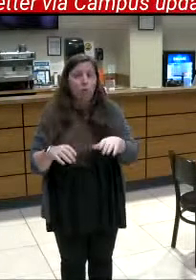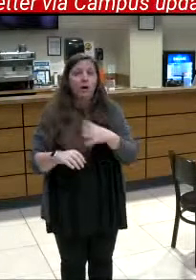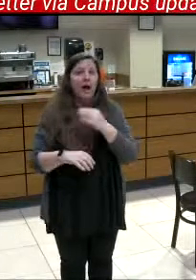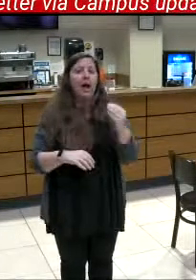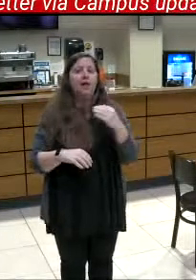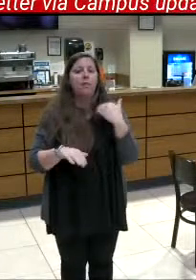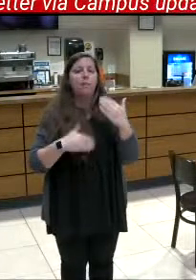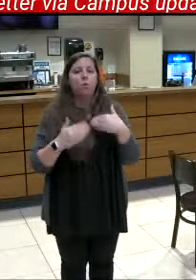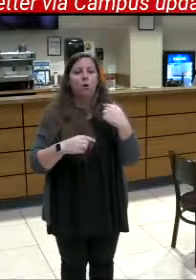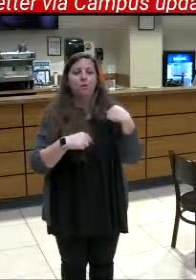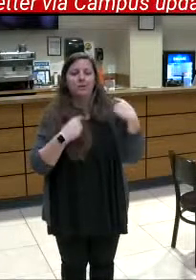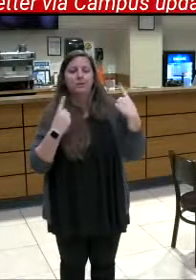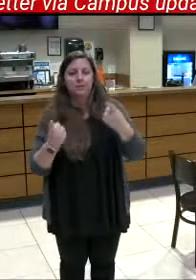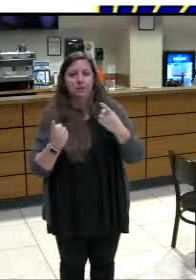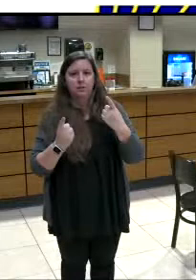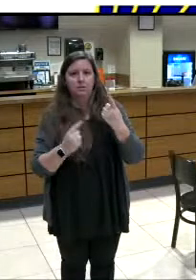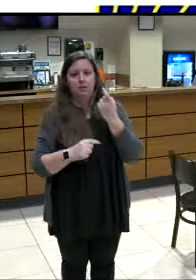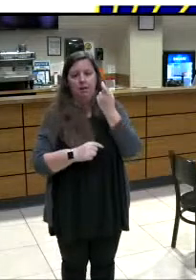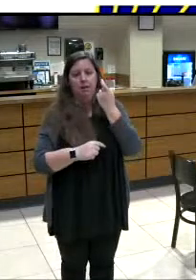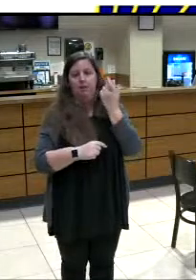since the last meeting.